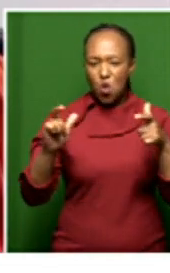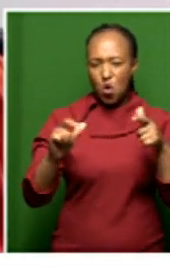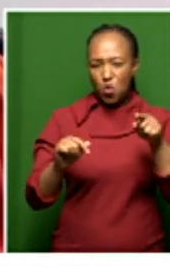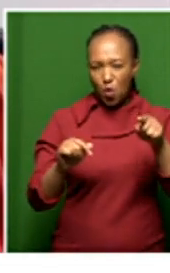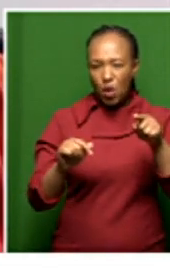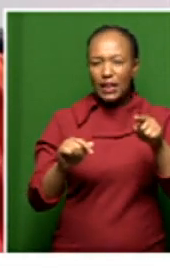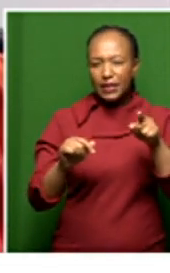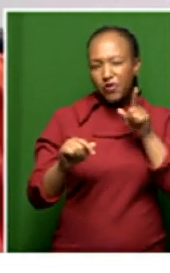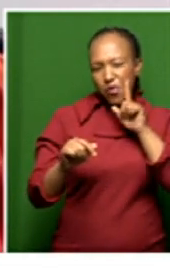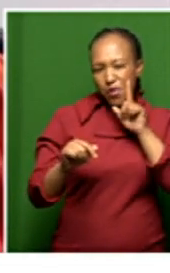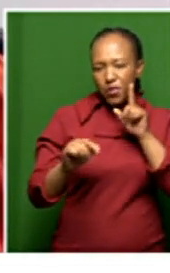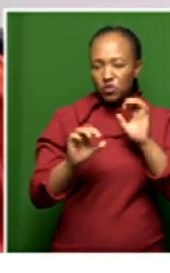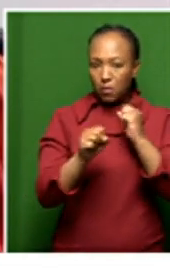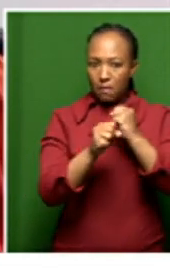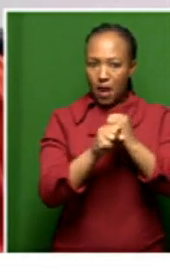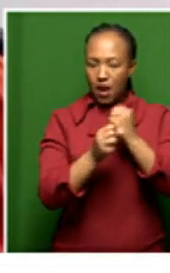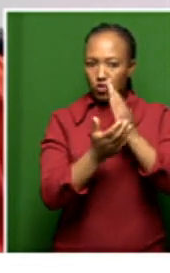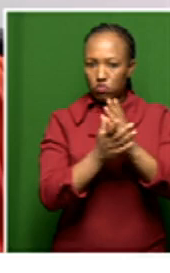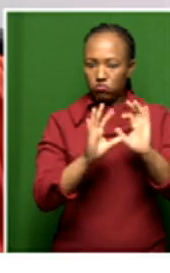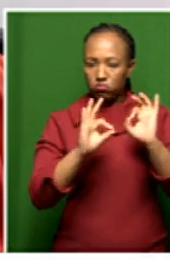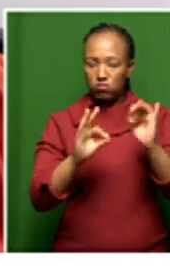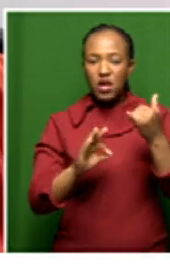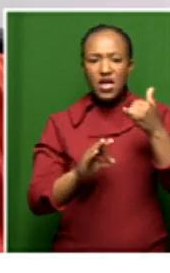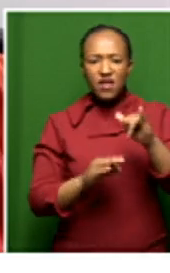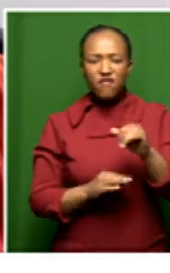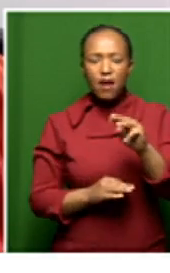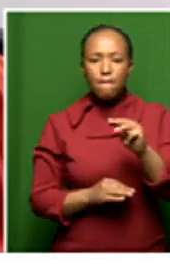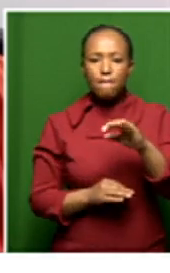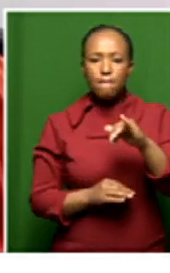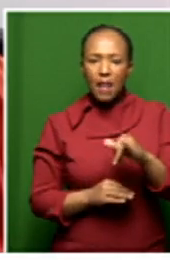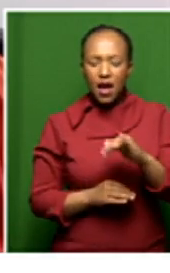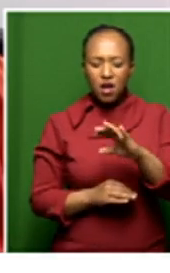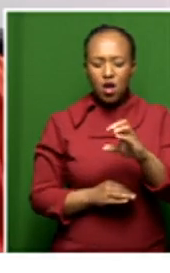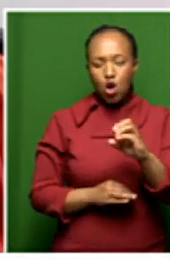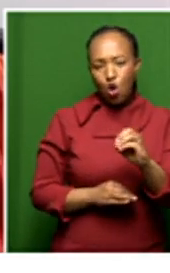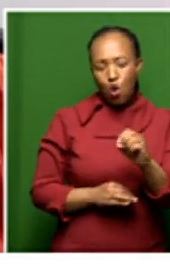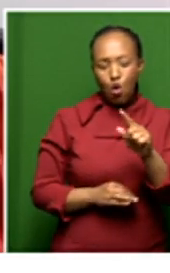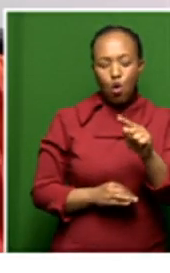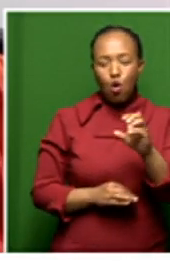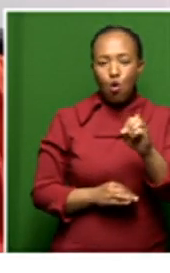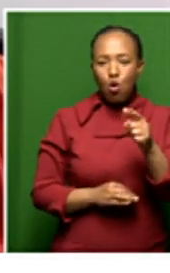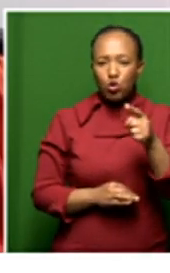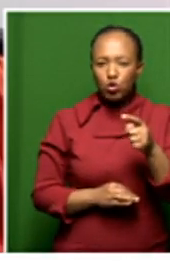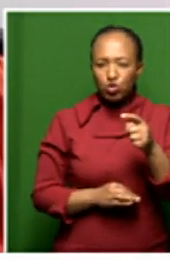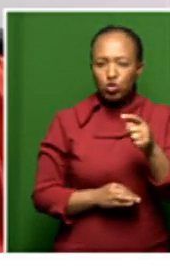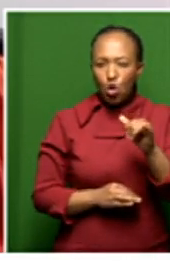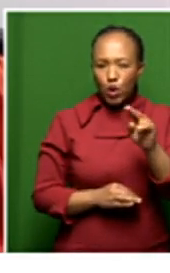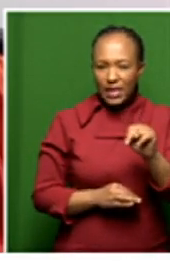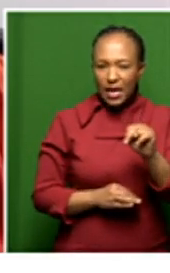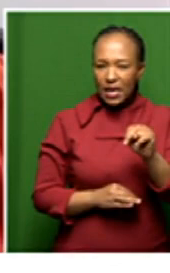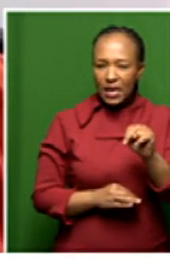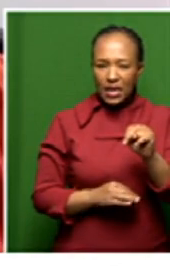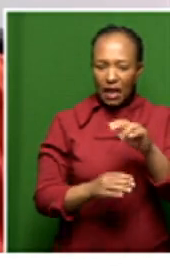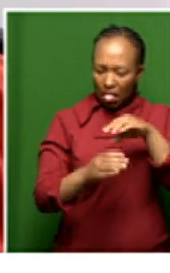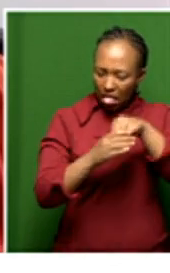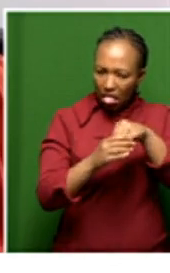various stages, because if it does contain mycotoxin above acceptable levels, how did it even